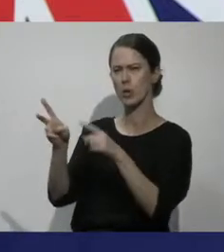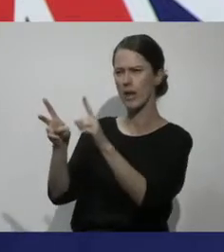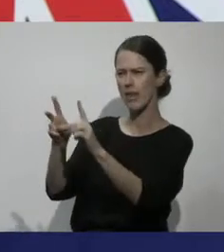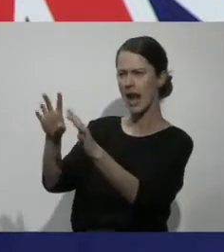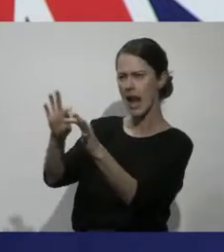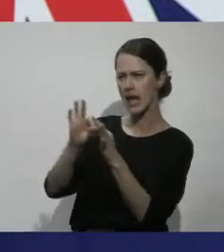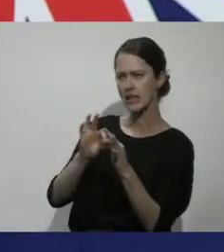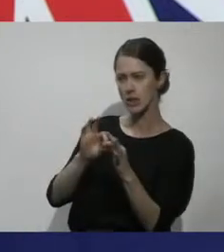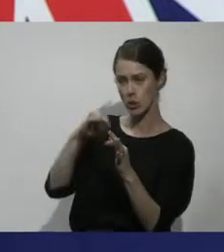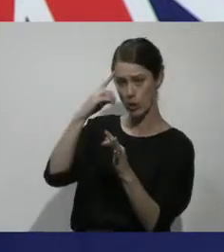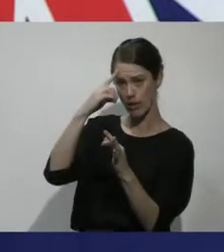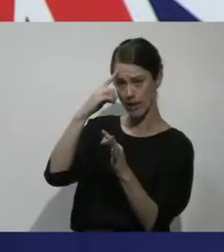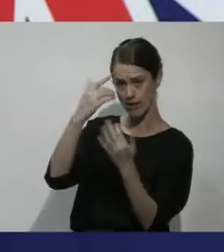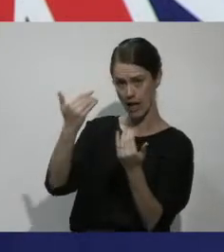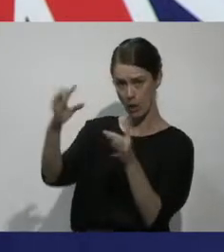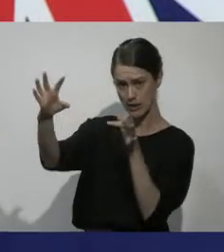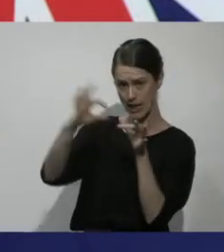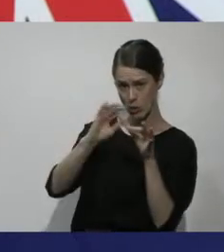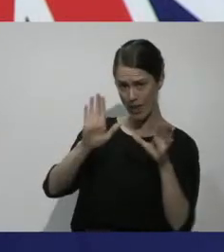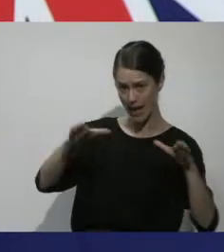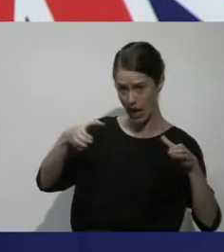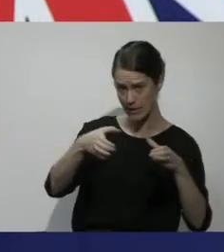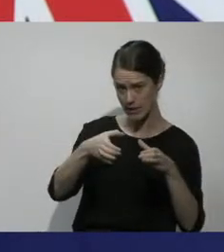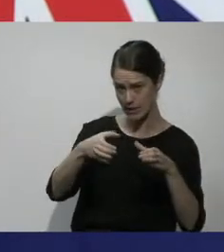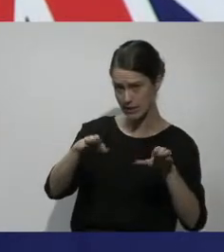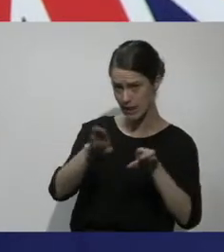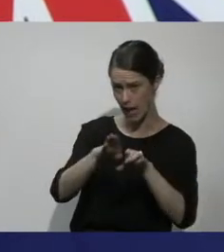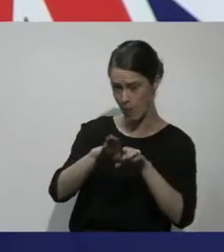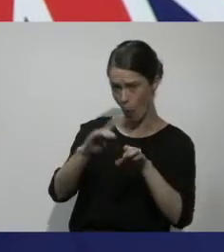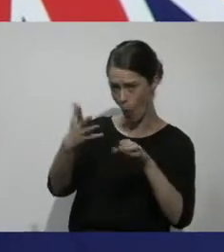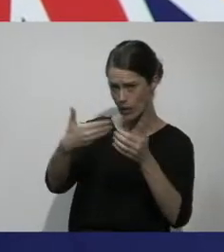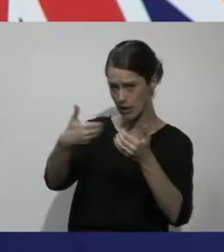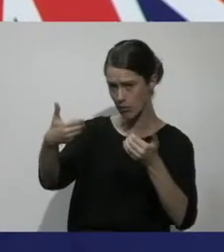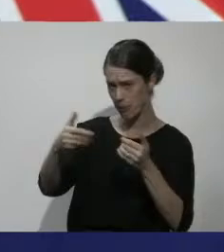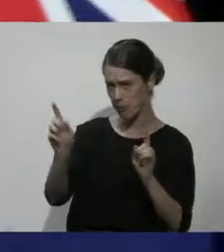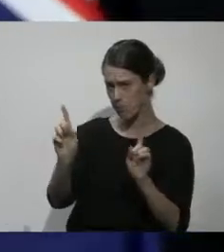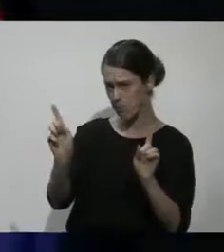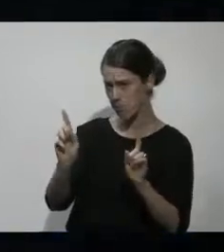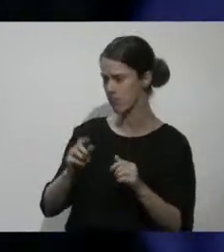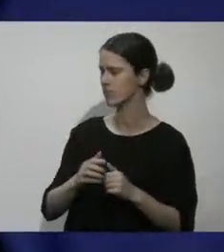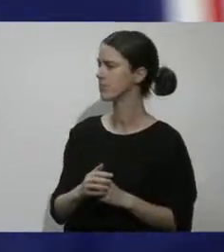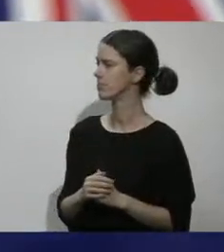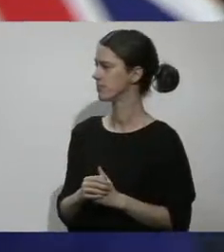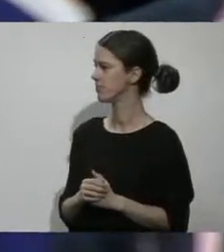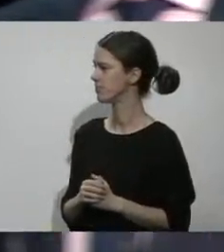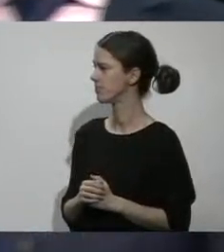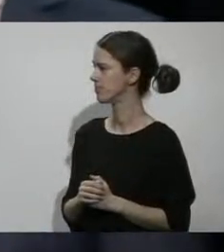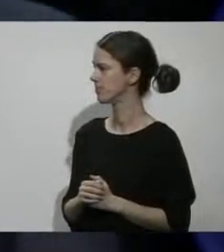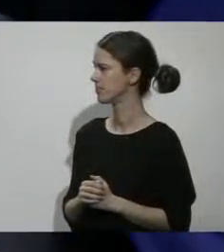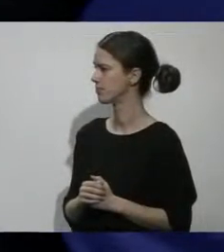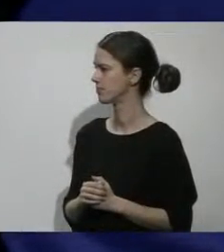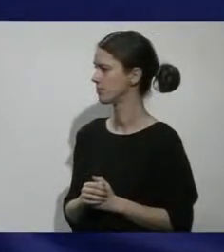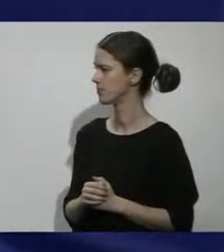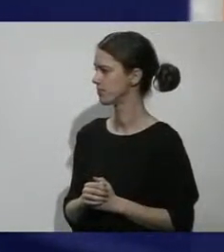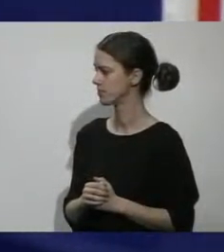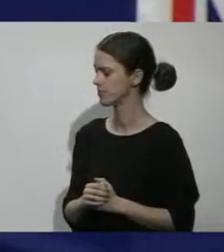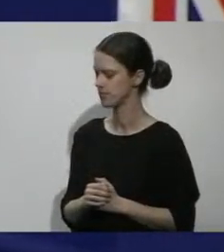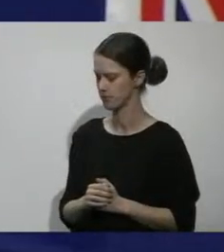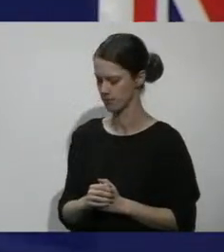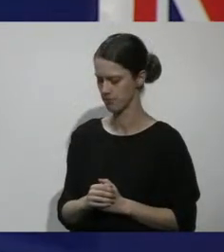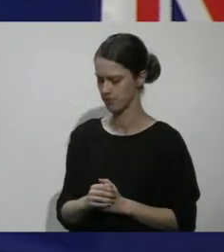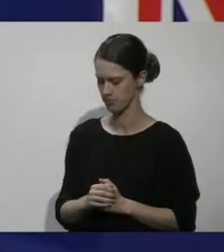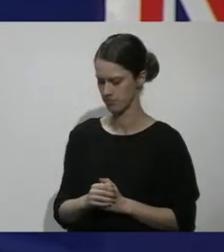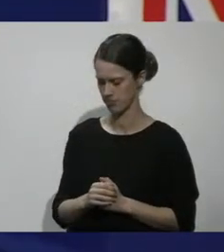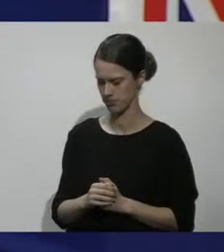that it's likely linked to the cluster. Can you elaborate on that and how and what you know? Yes, what I can add is that there